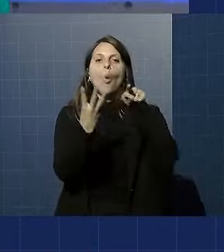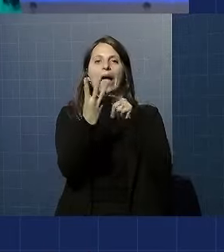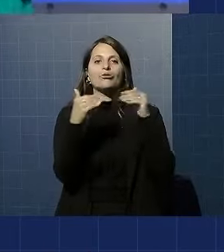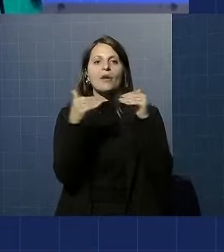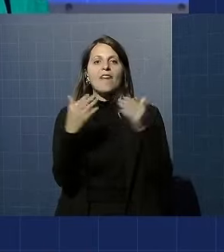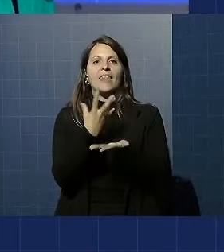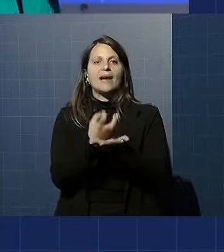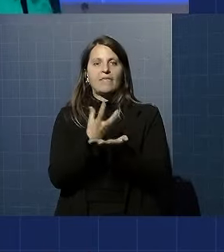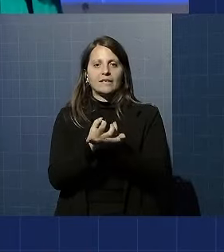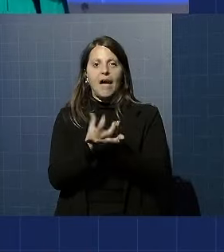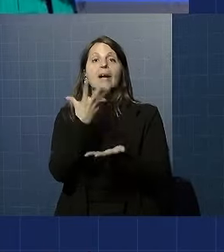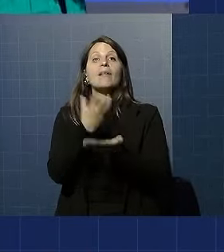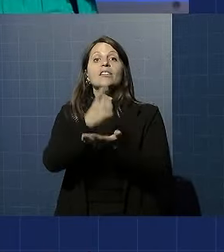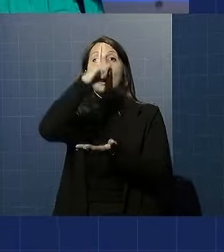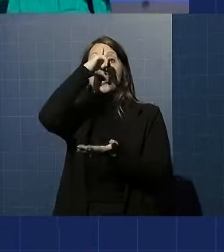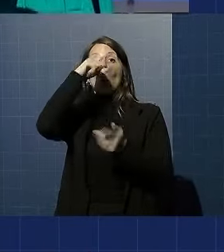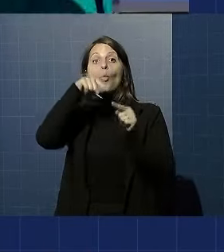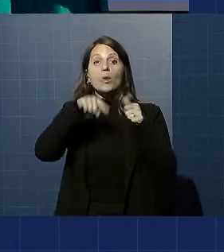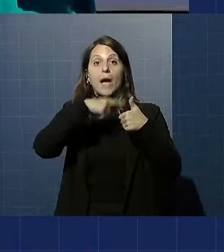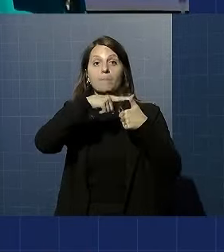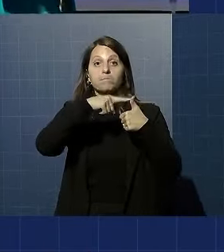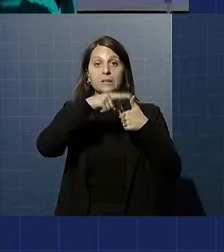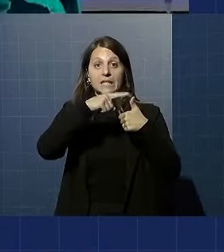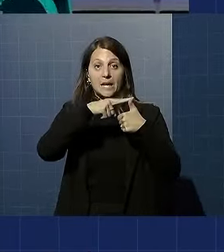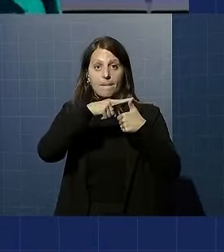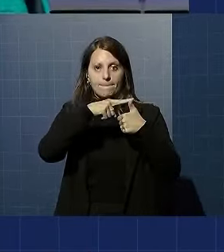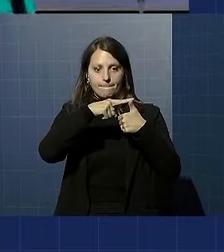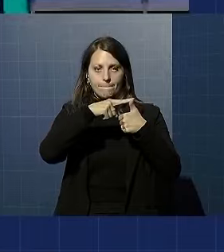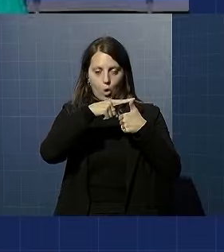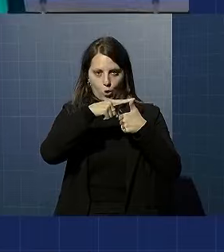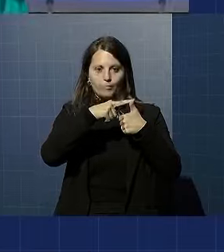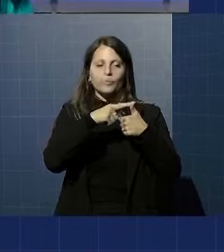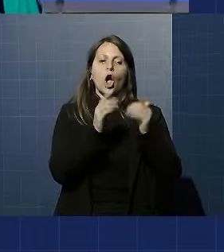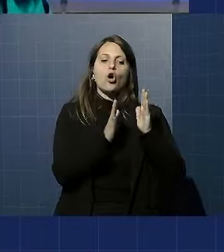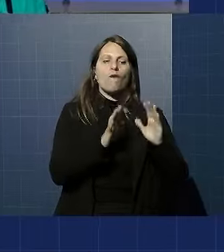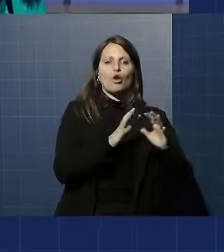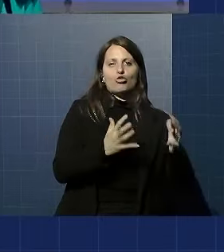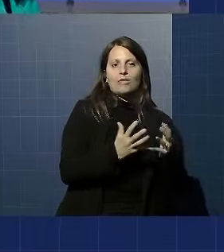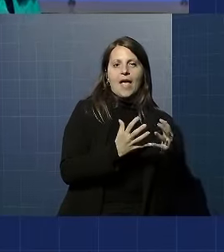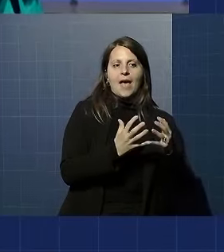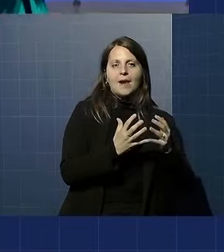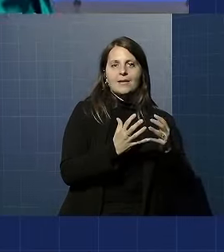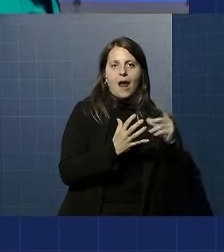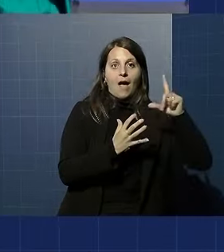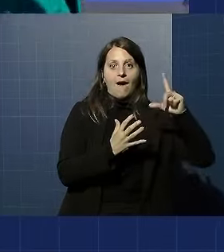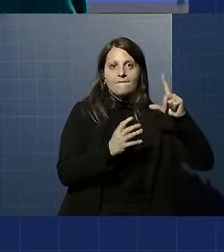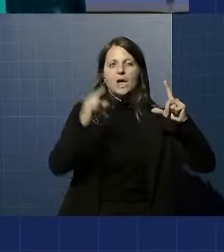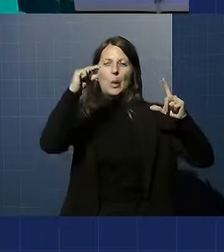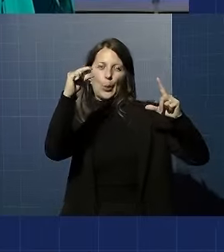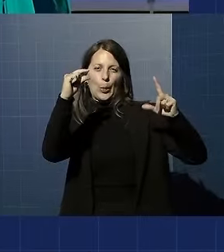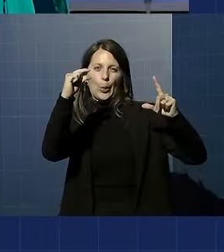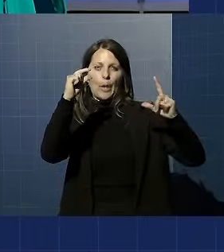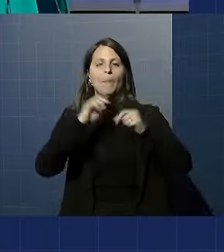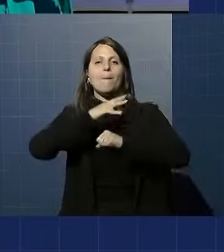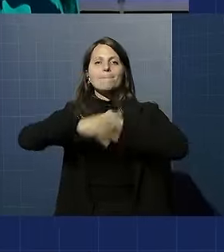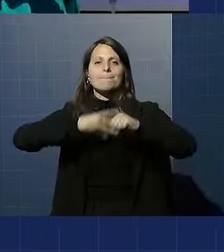mentioned, 1/6 of what we have here on Earth. We can fly Martian gravity, roughly 1/3 of what we have here on Earth. We